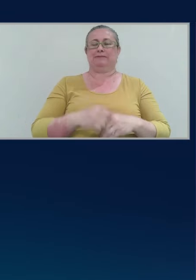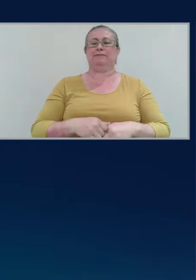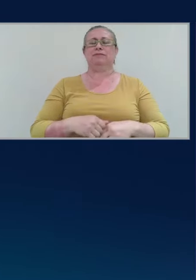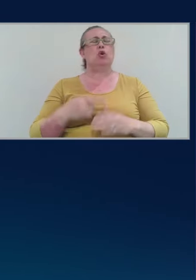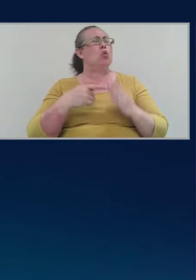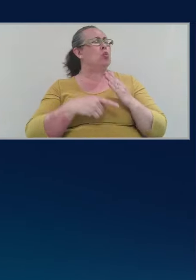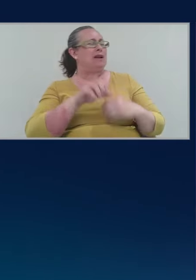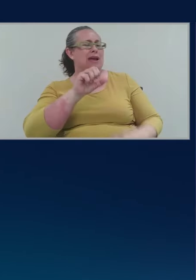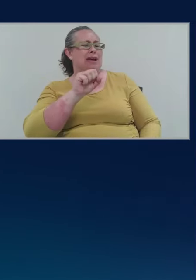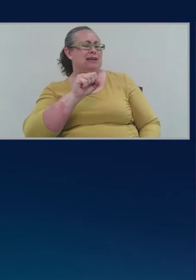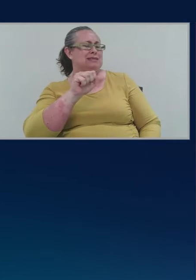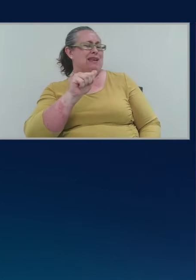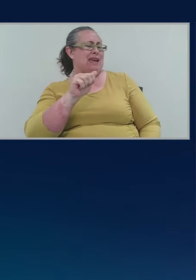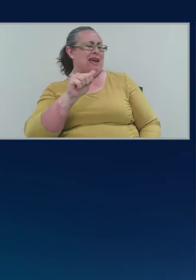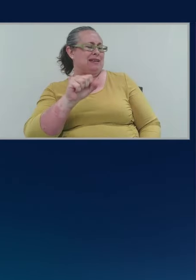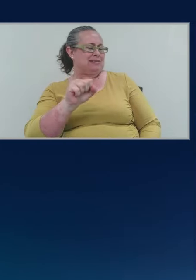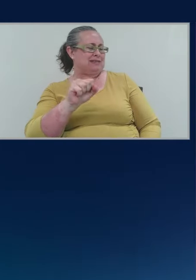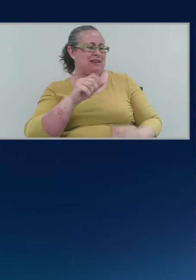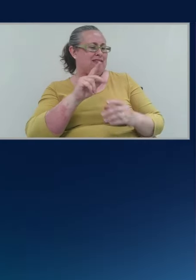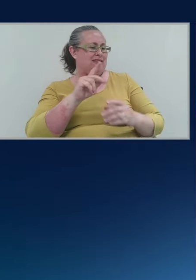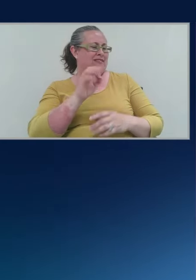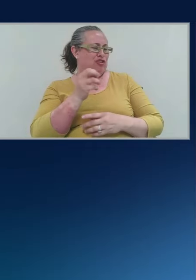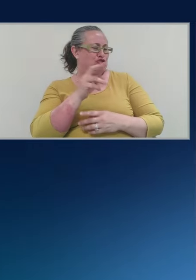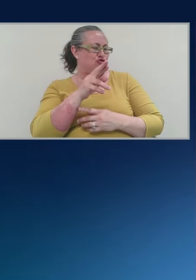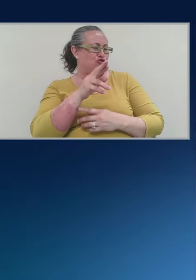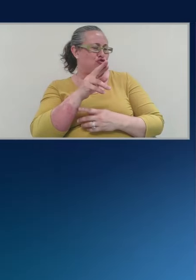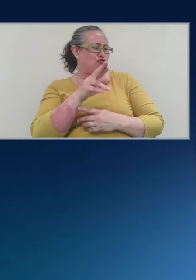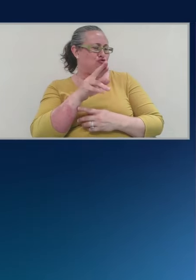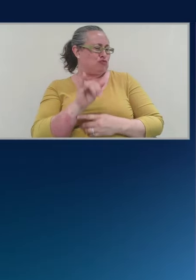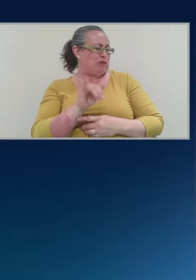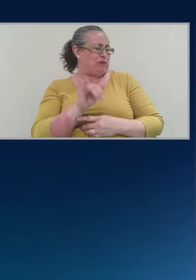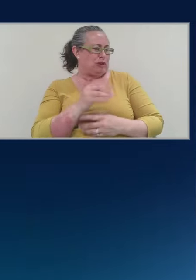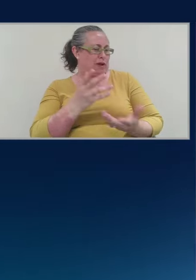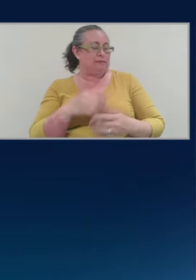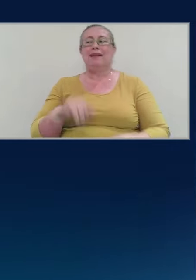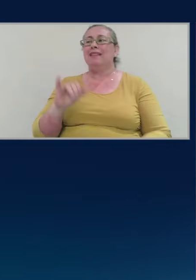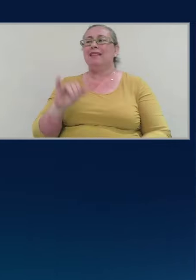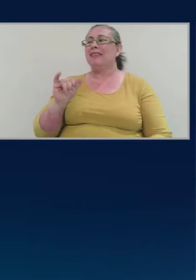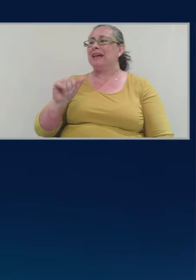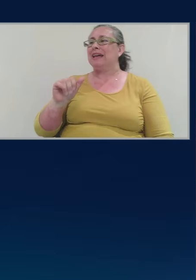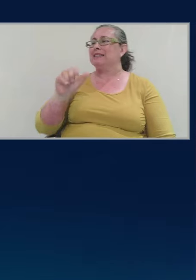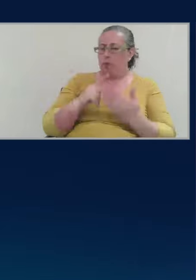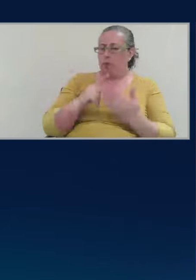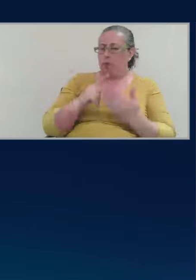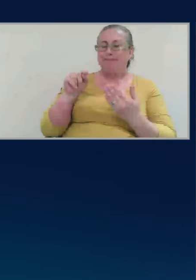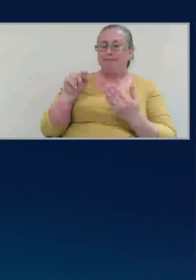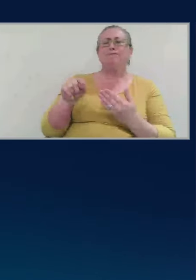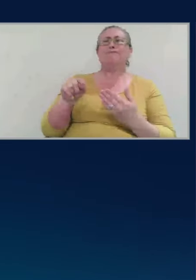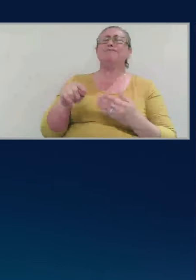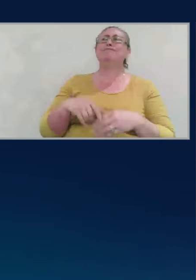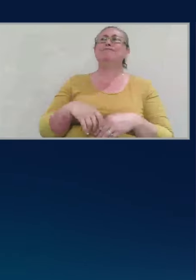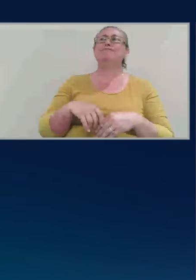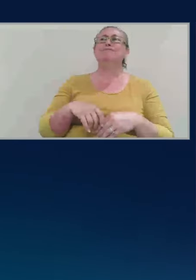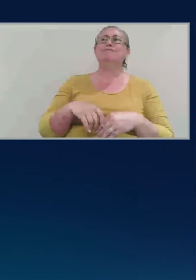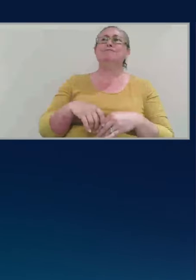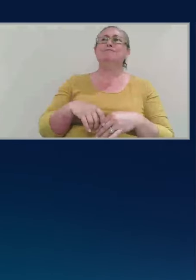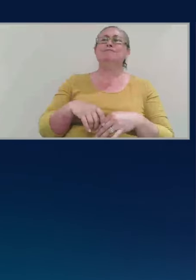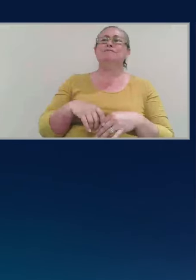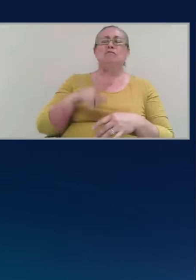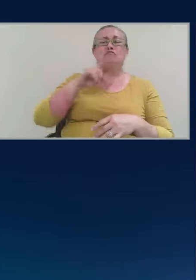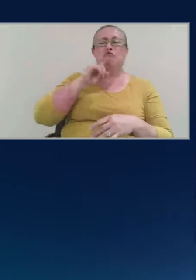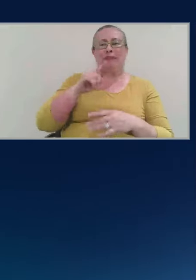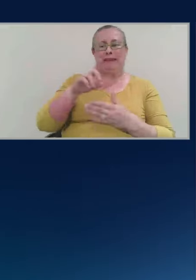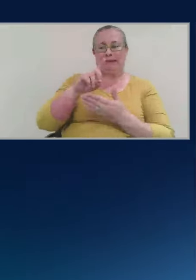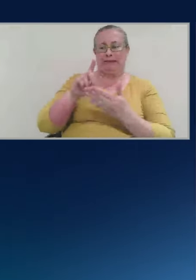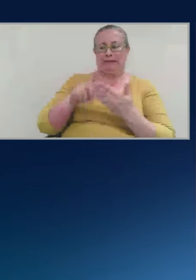Factory? So the SaaS Factory is an APO program that is really designed